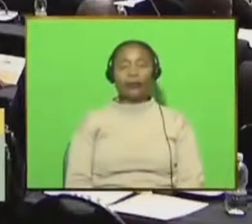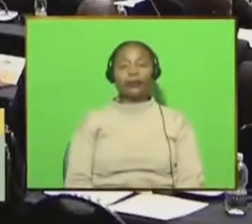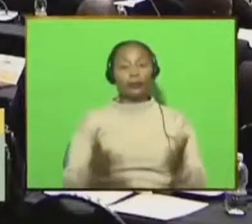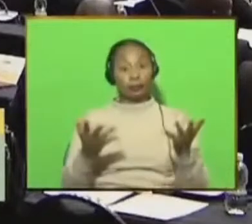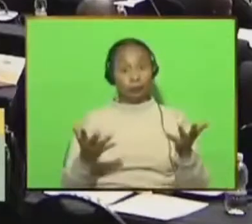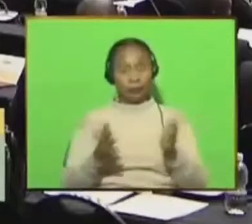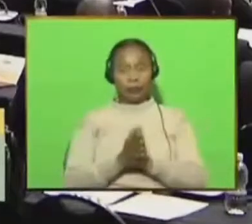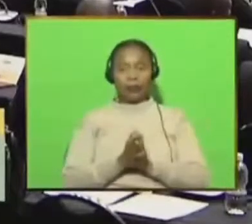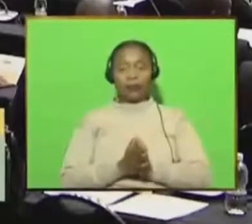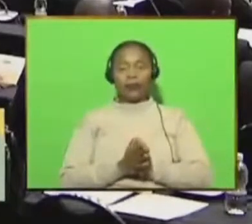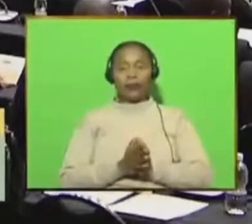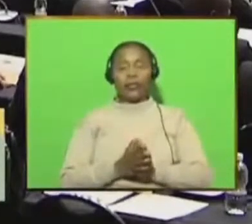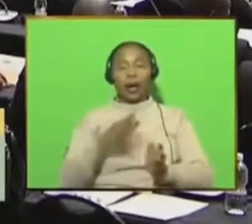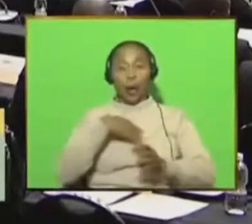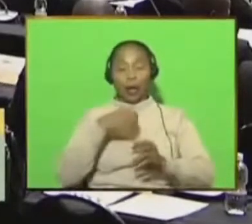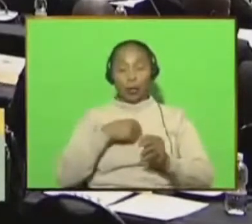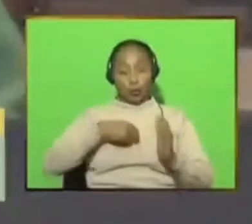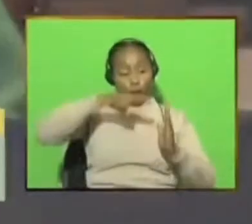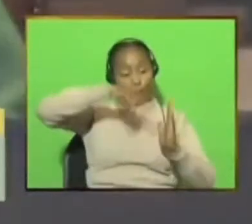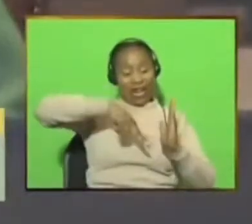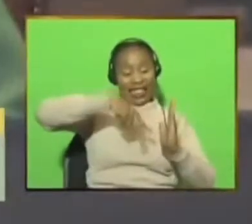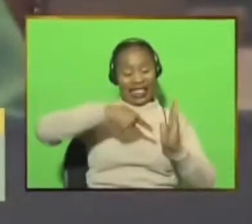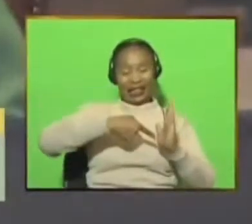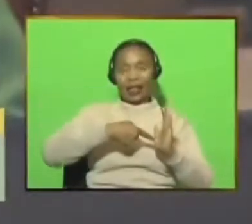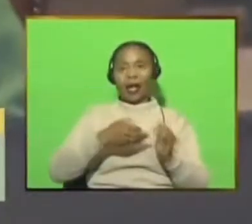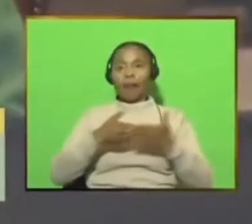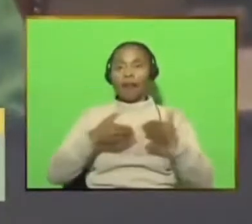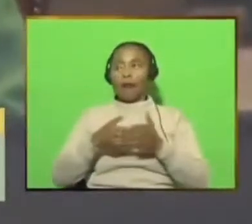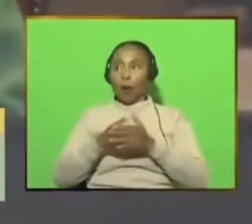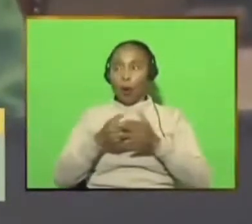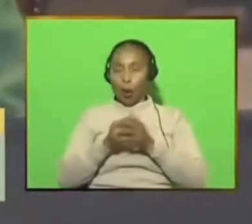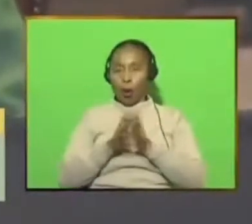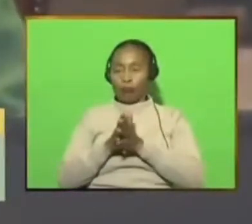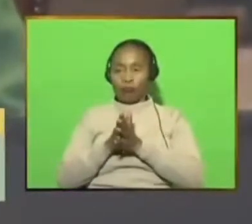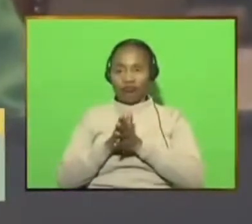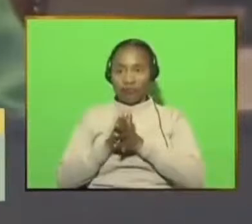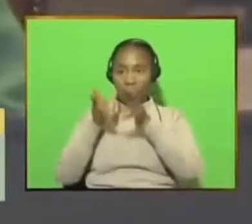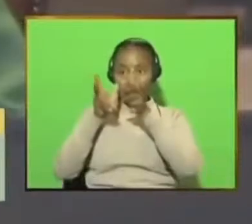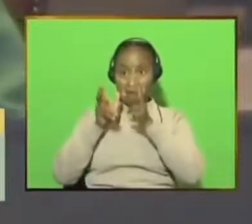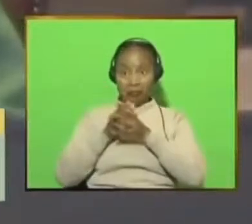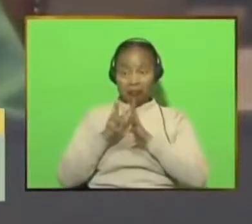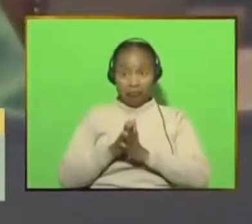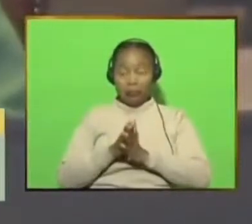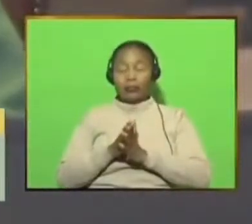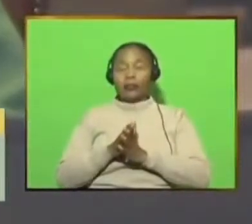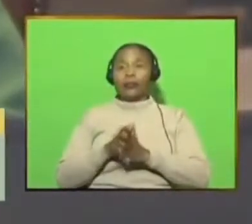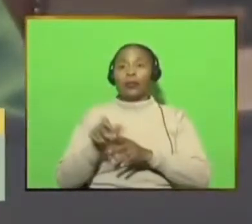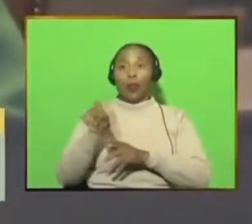Let me read this before I give you attention. Your question might fall away.